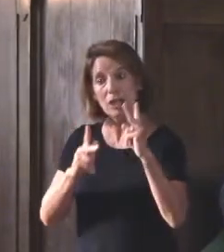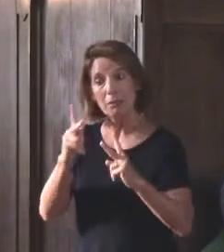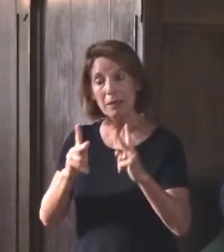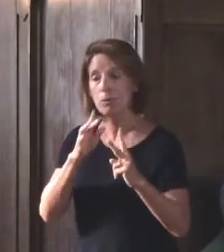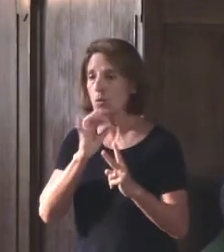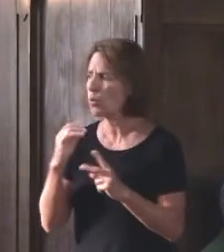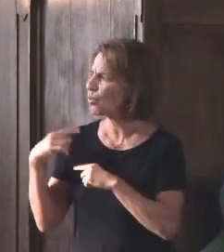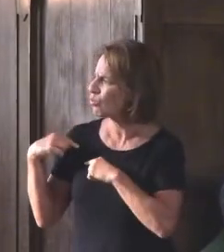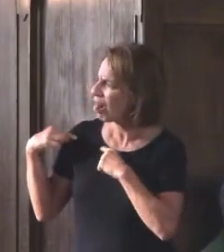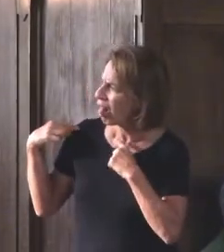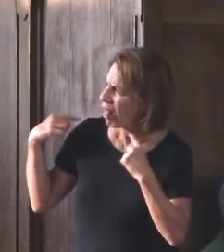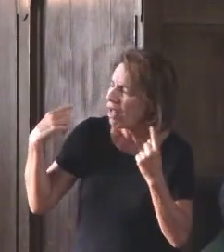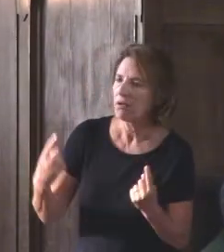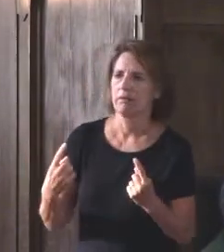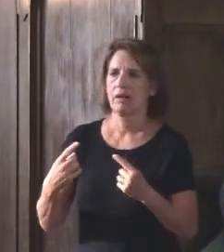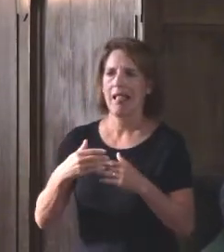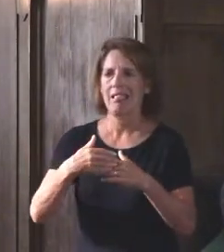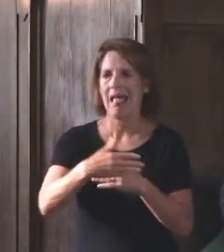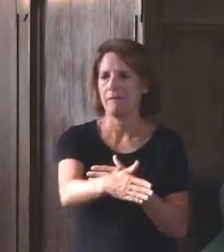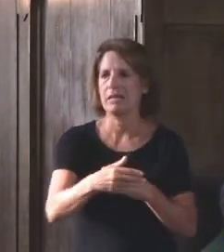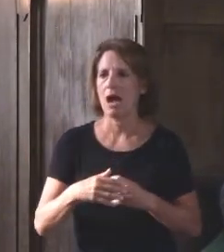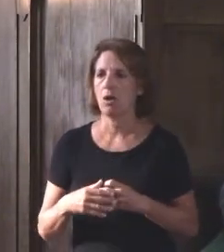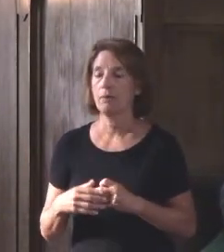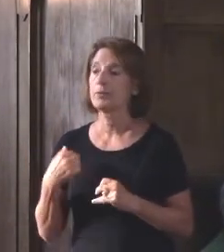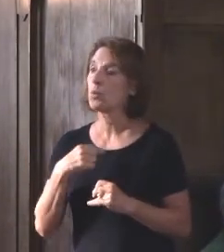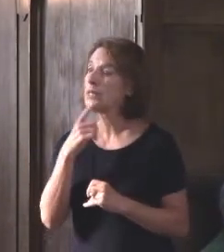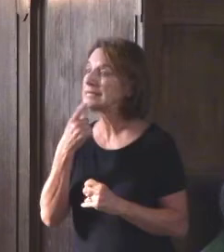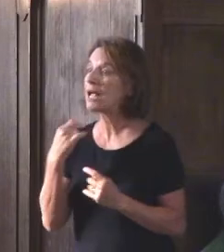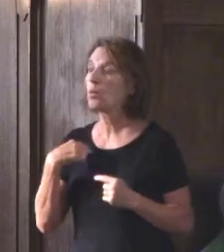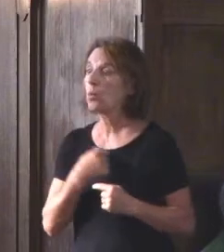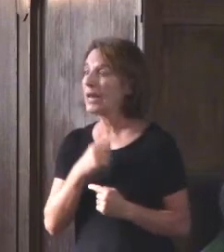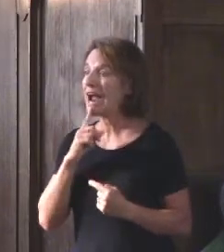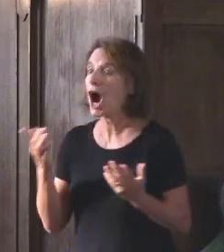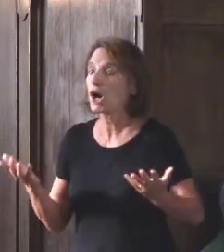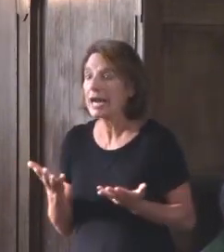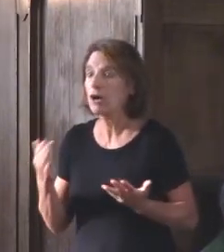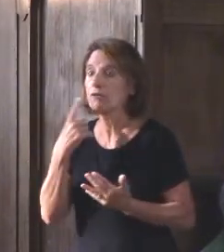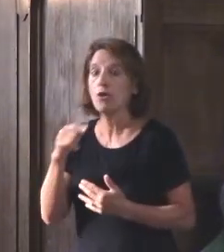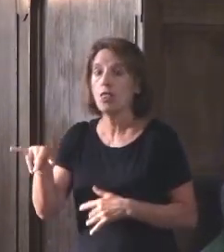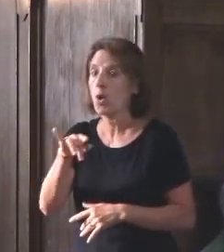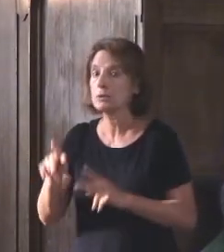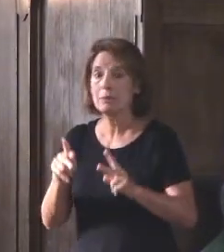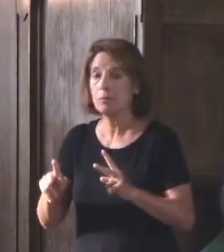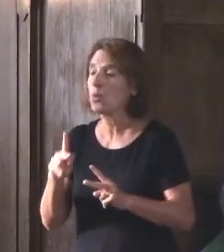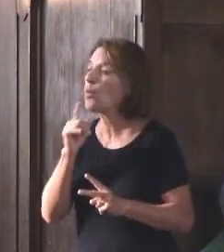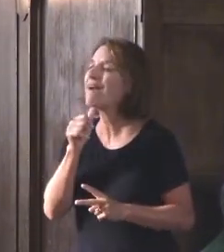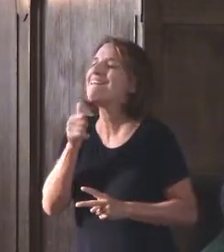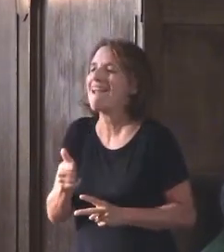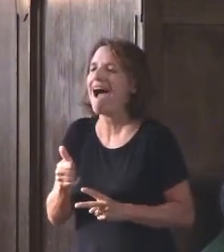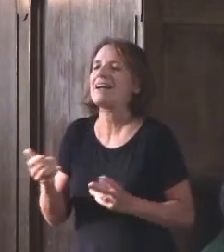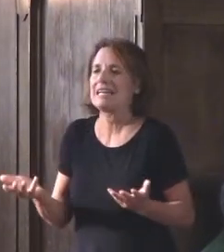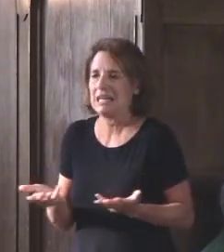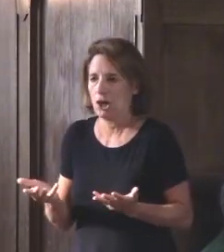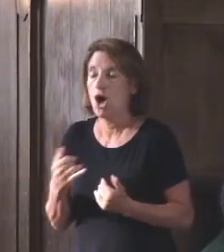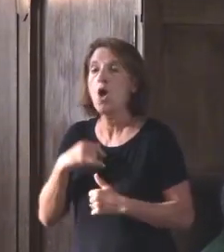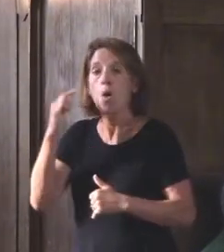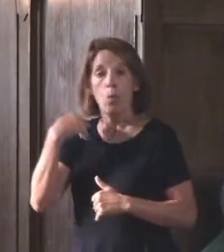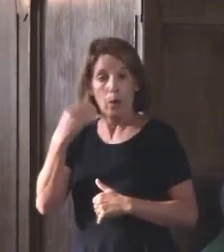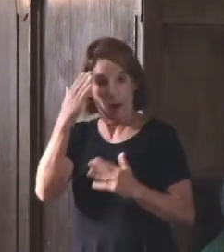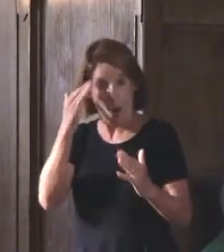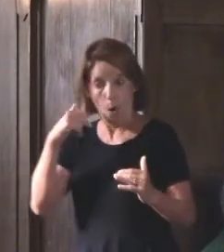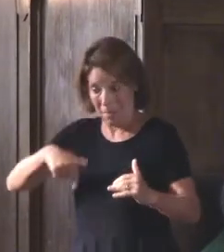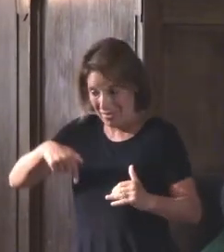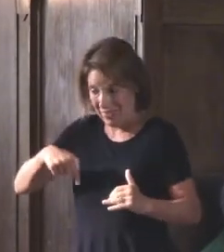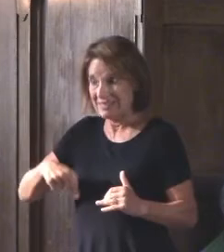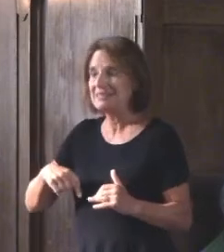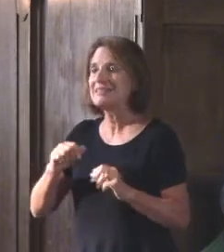been left out. We often say, we are here for those who are not here. We hope this can be a home for anybody who has